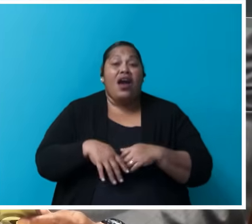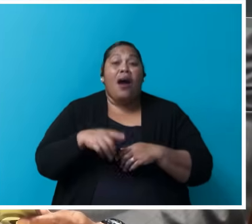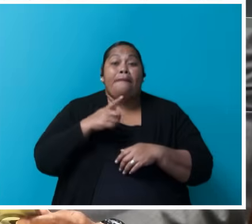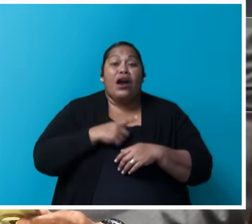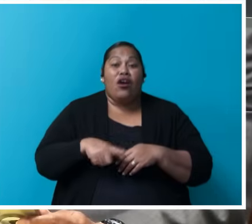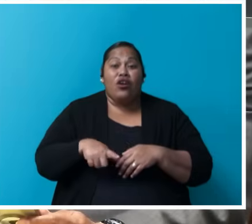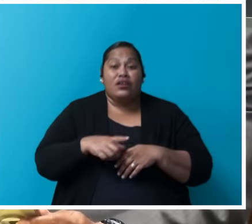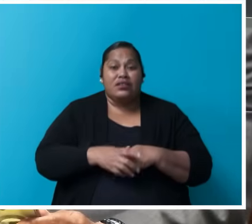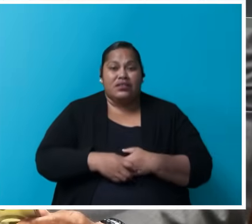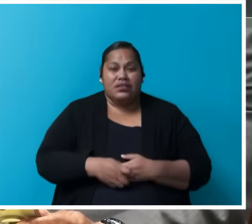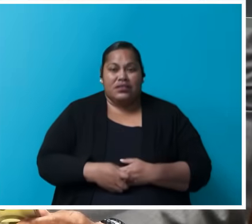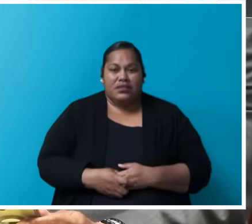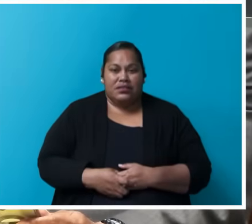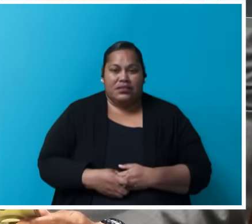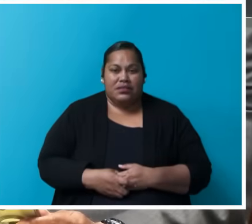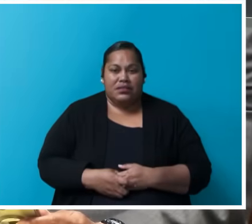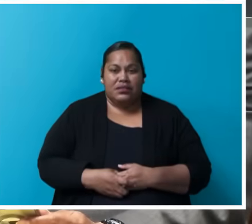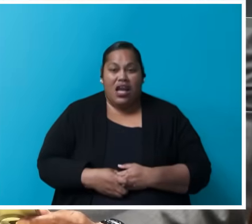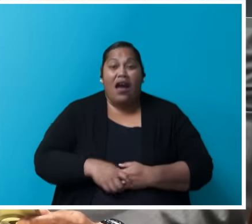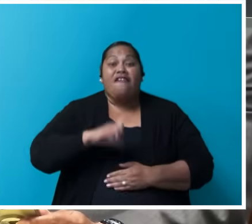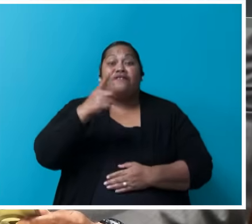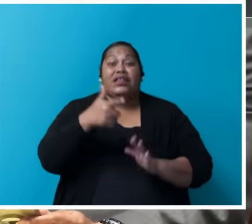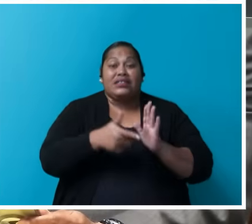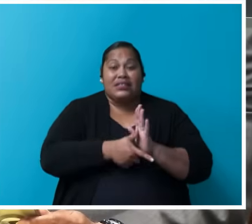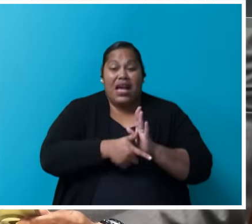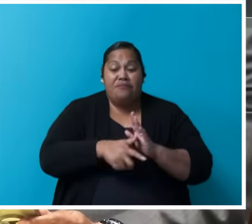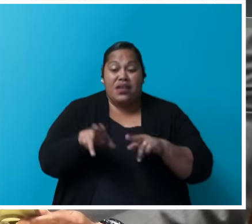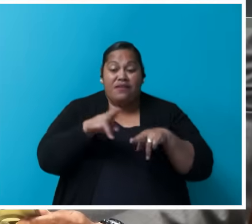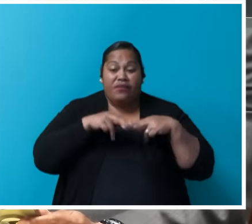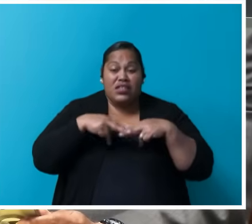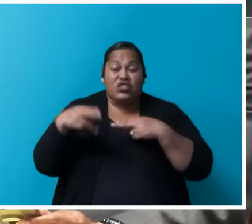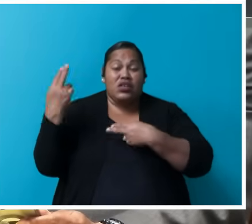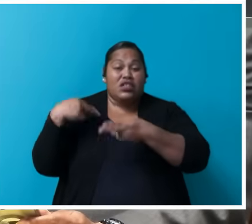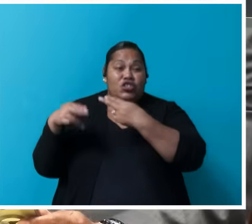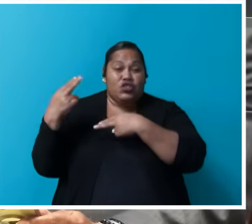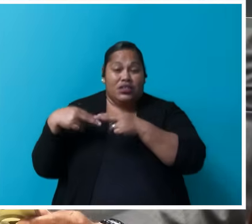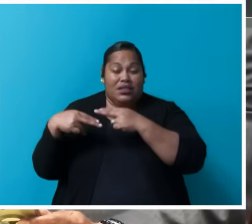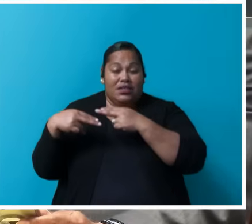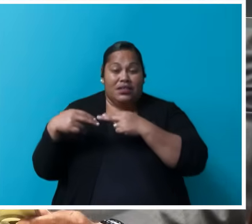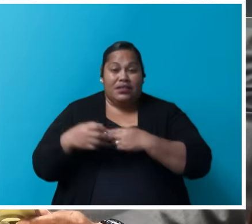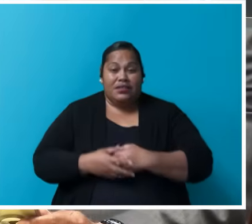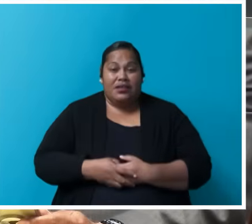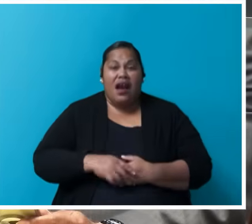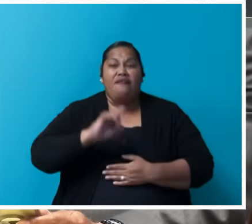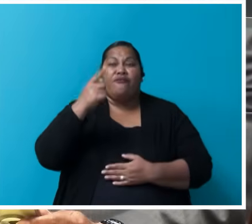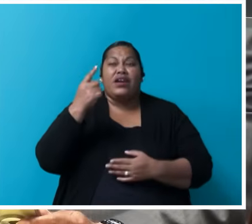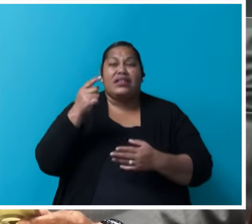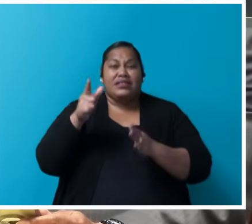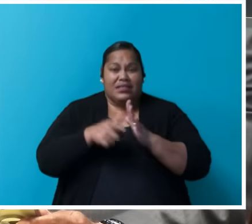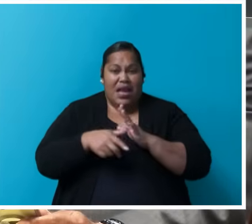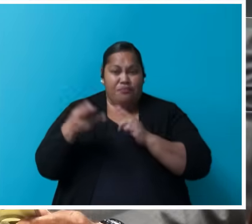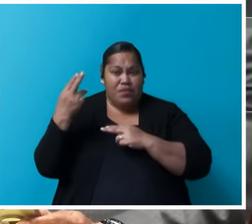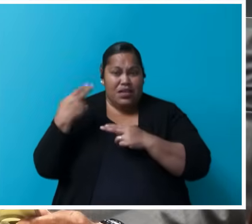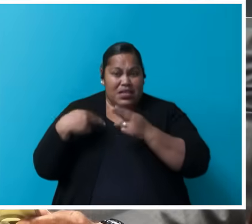because for the first time in Fiji's history, Mr. Speaker, for the first time in Fiji's